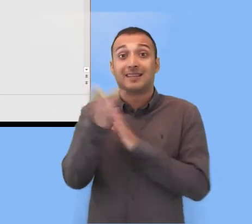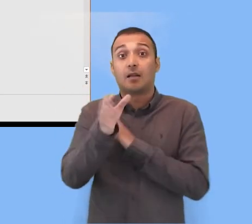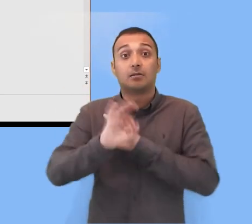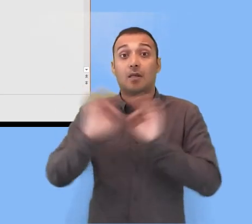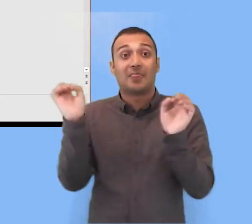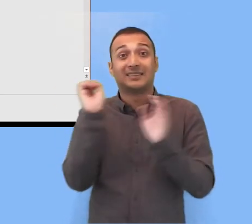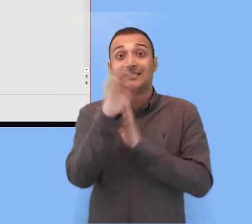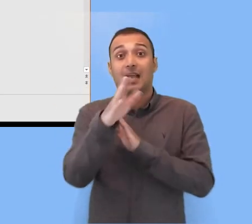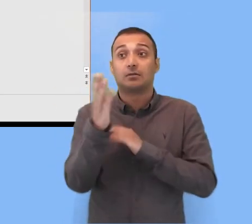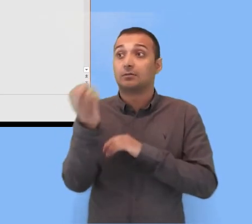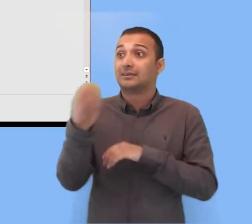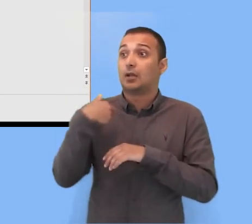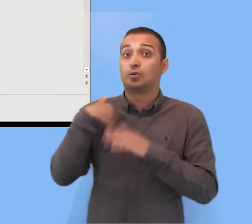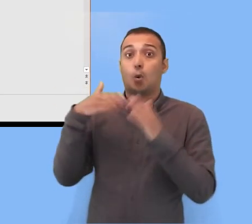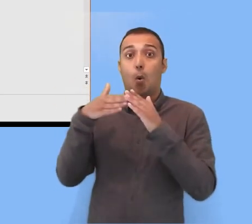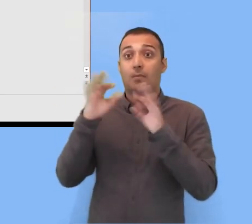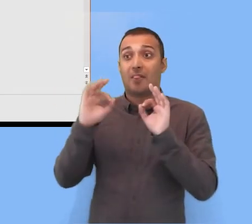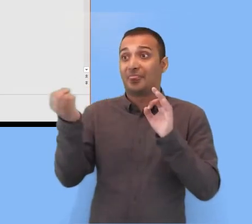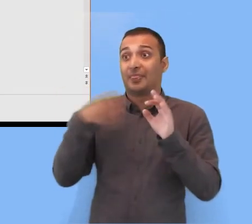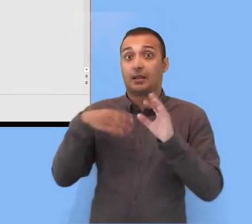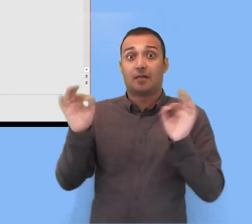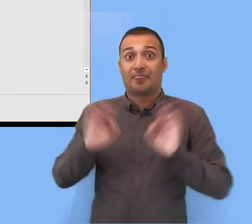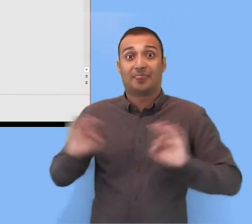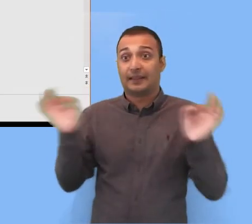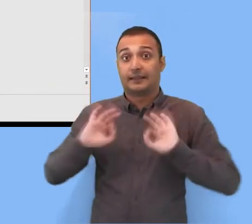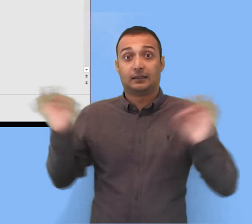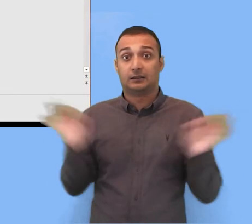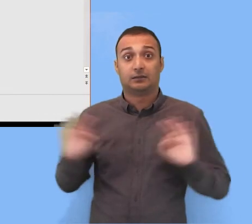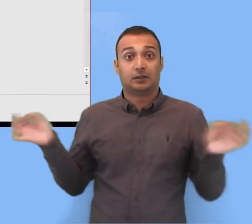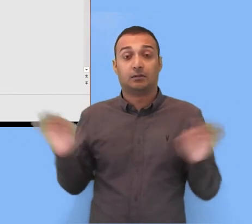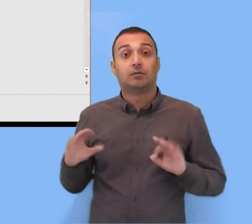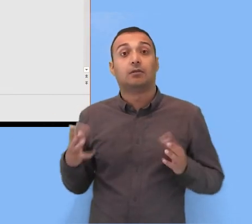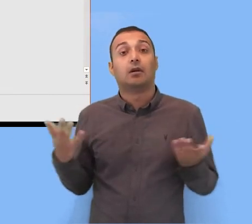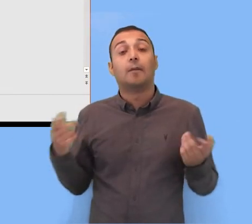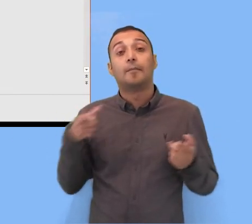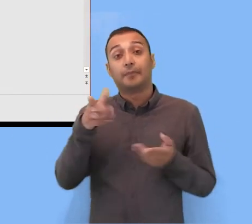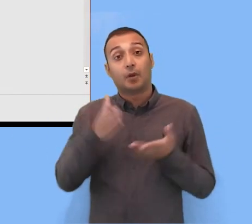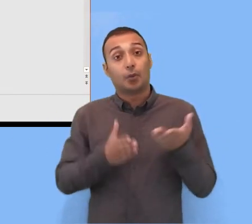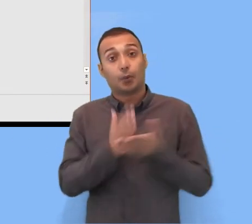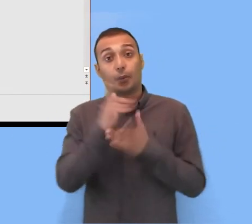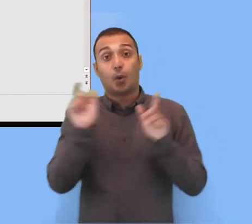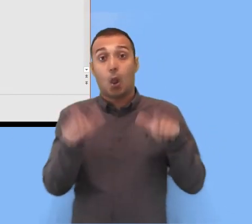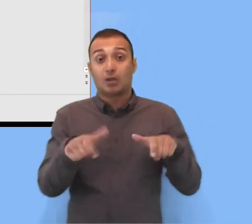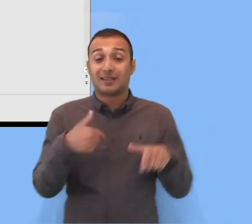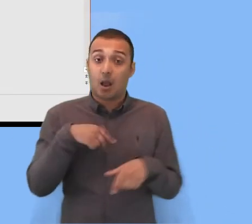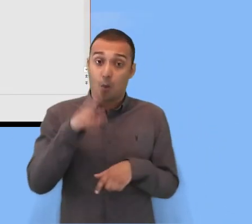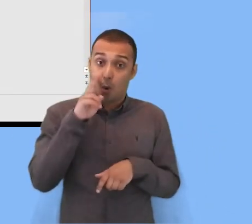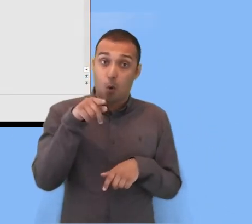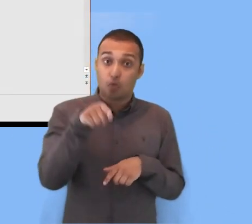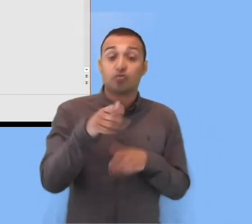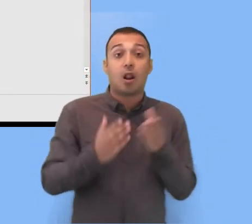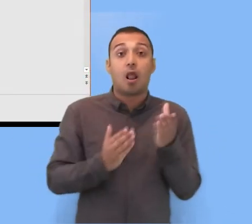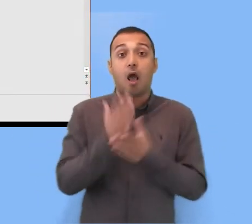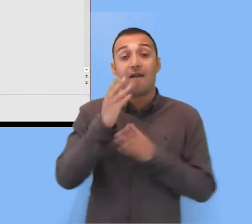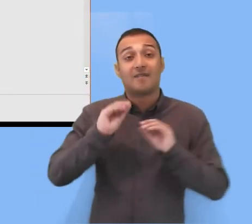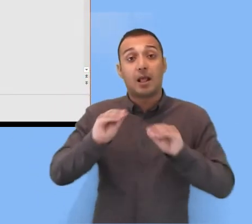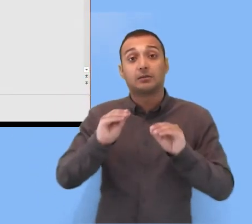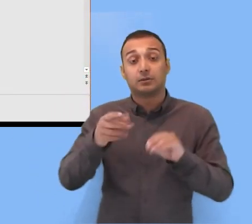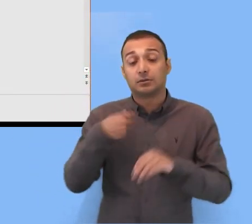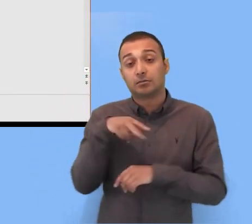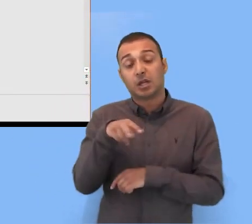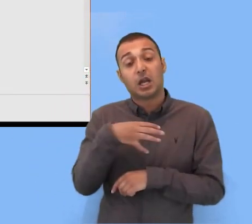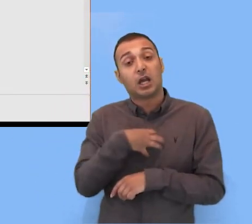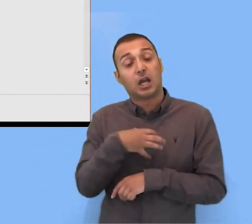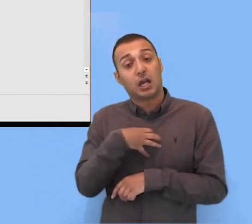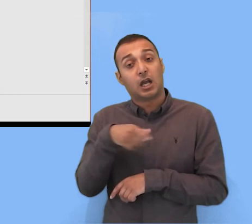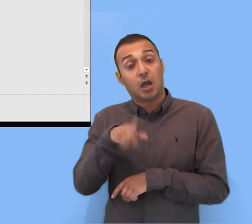I'm aware of. During lockdown, when I watched live lessons, I saw what they were actually teaching.